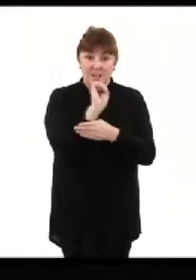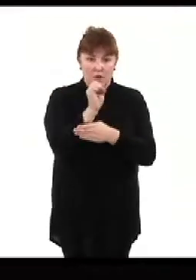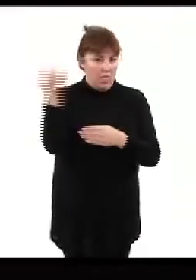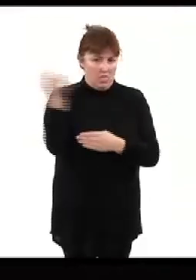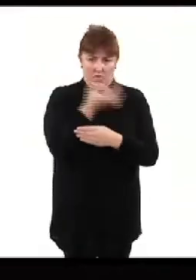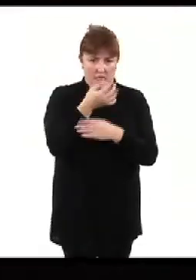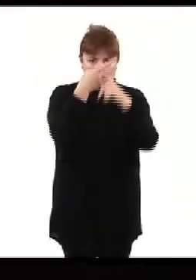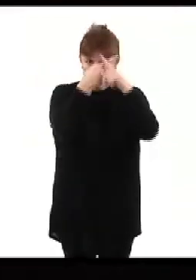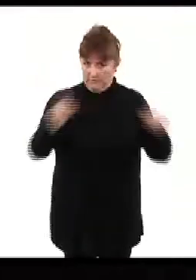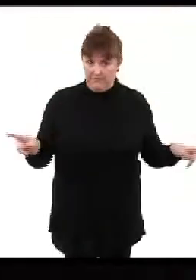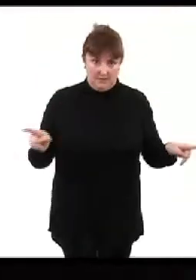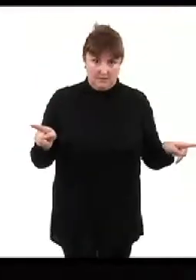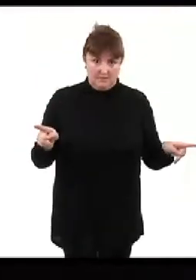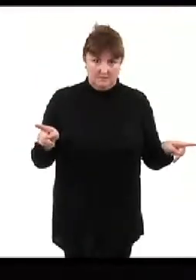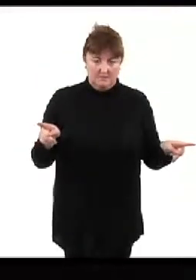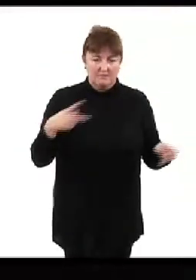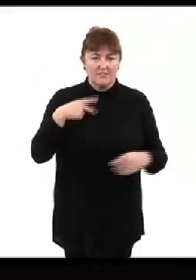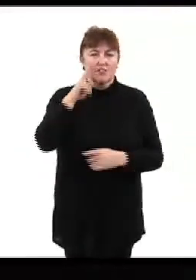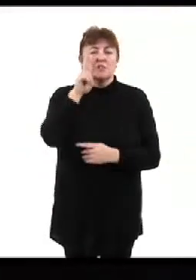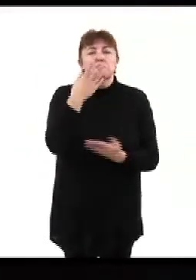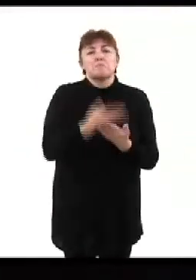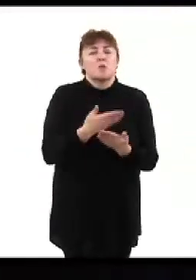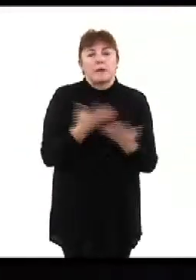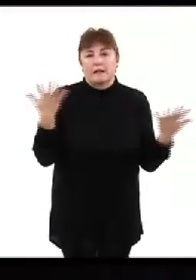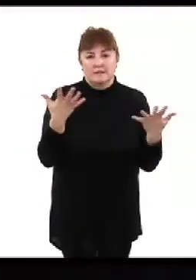Okay. So what did we find?